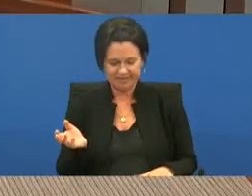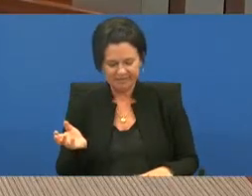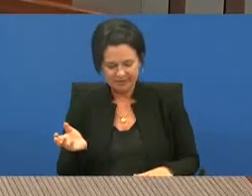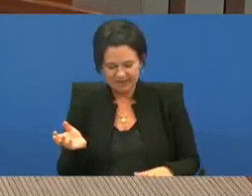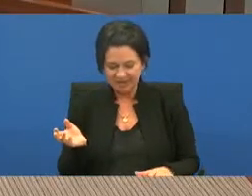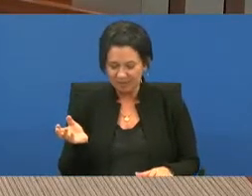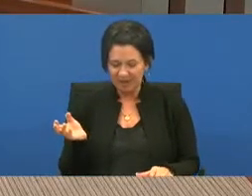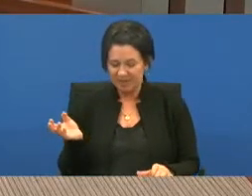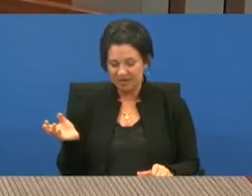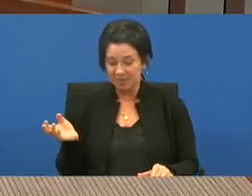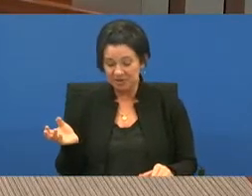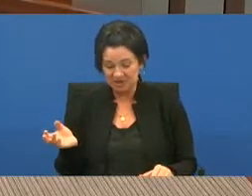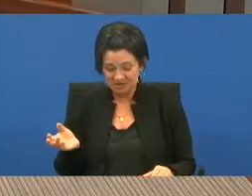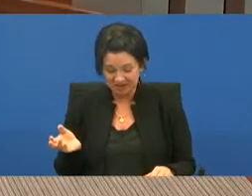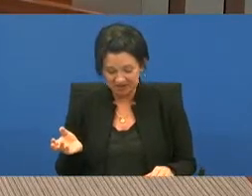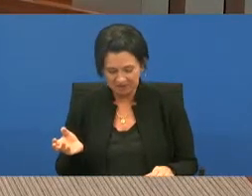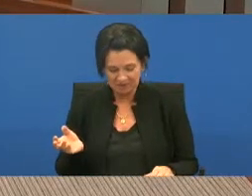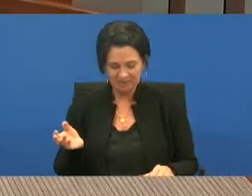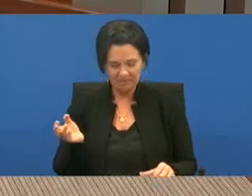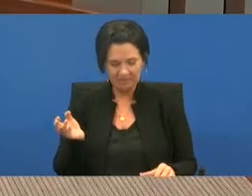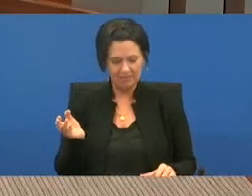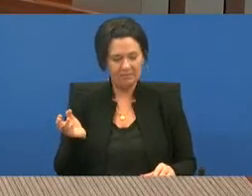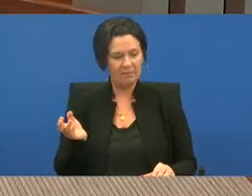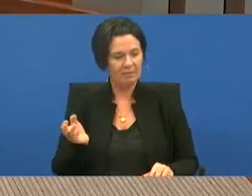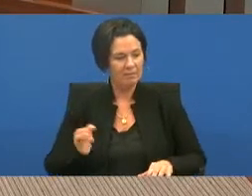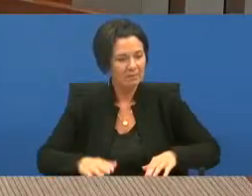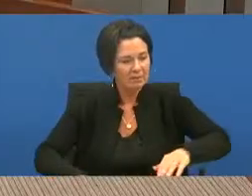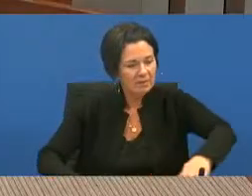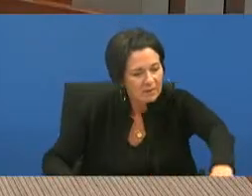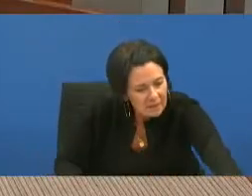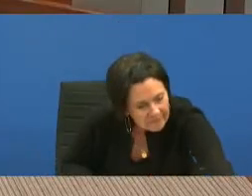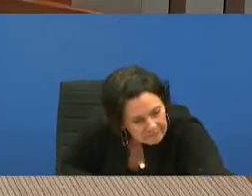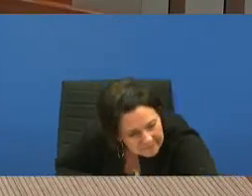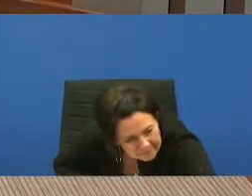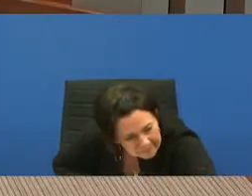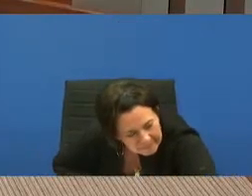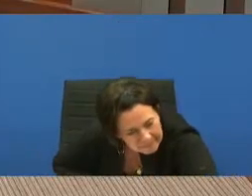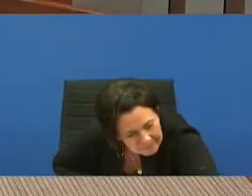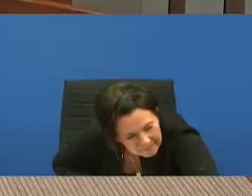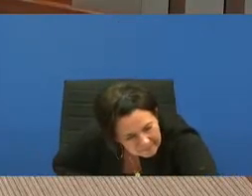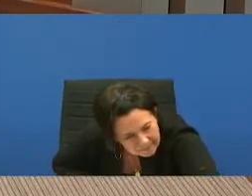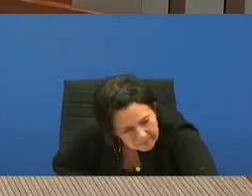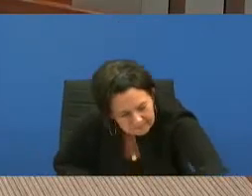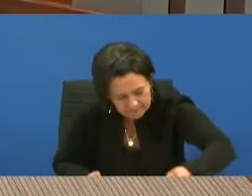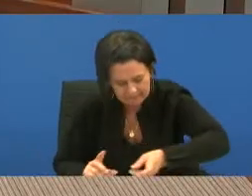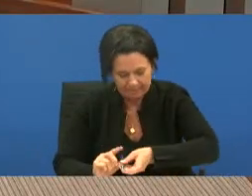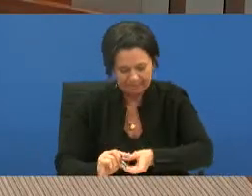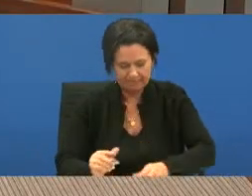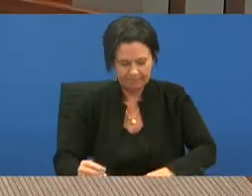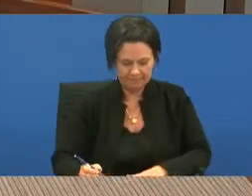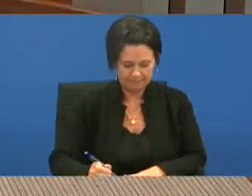to help support expenses in the 2025 budget by the Charles R. Kelly Community Center. Anyone here wishing to speak on this item?